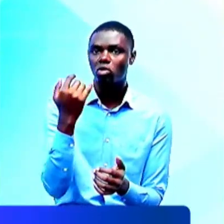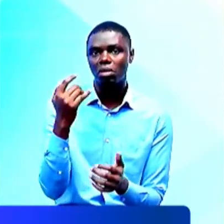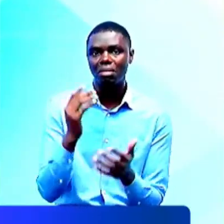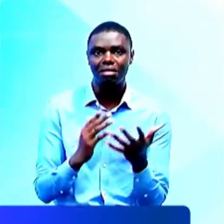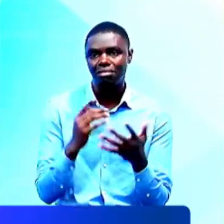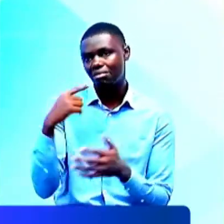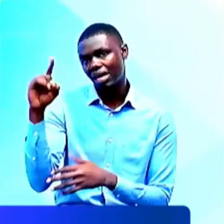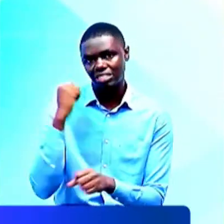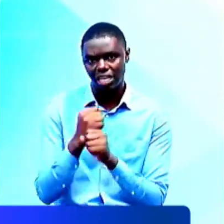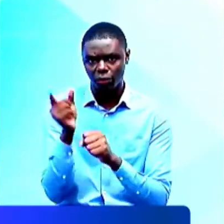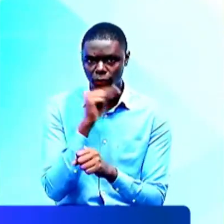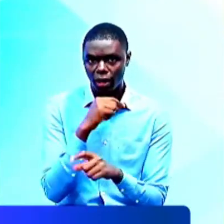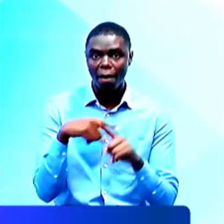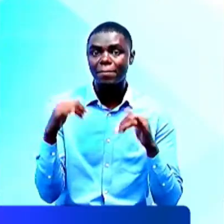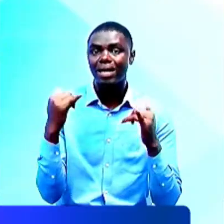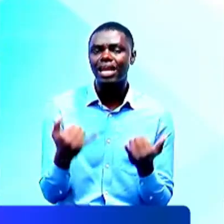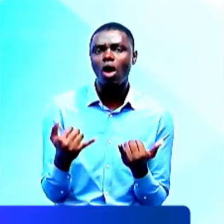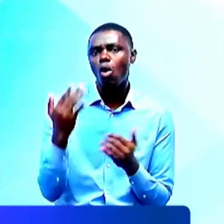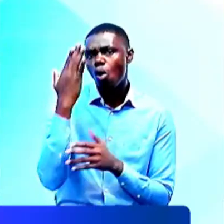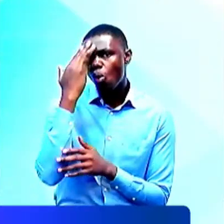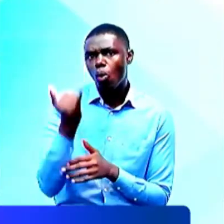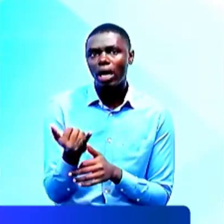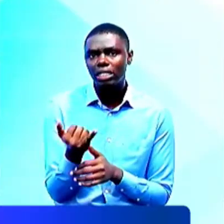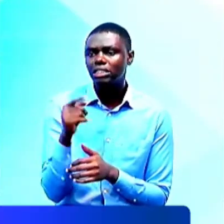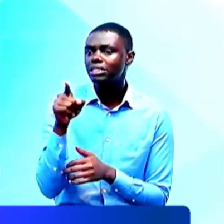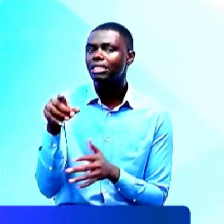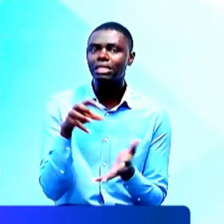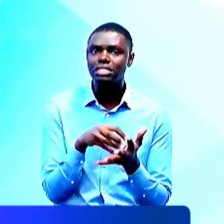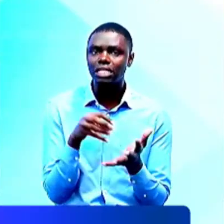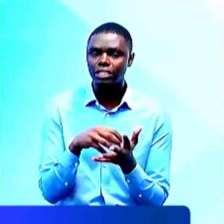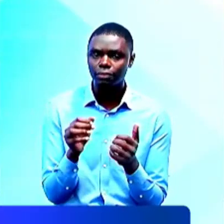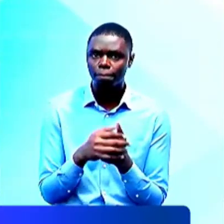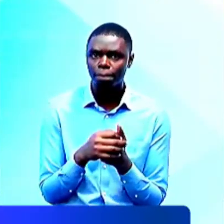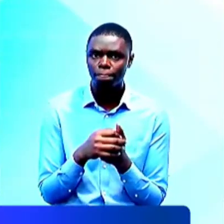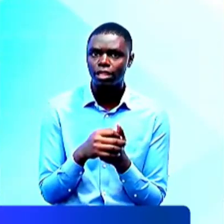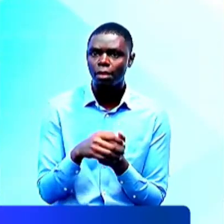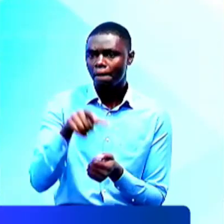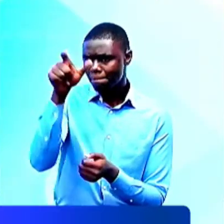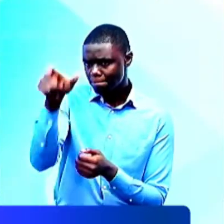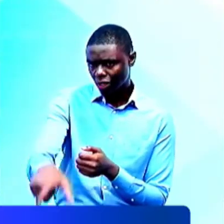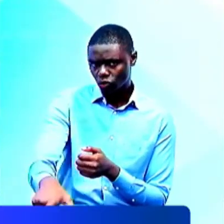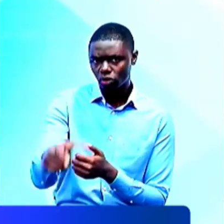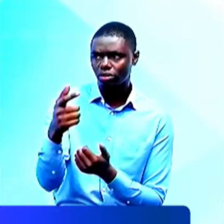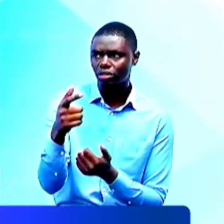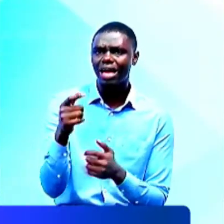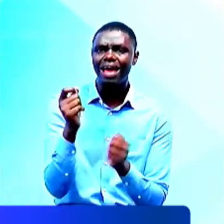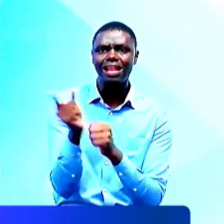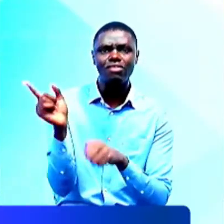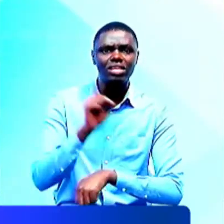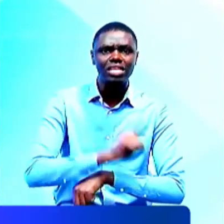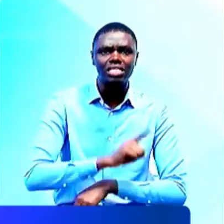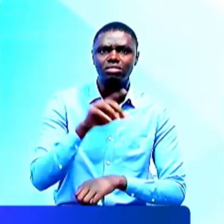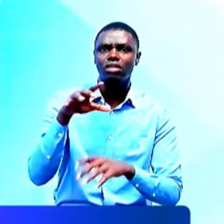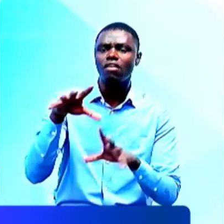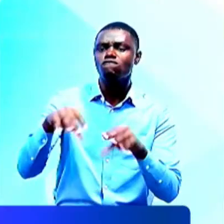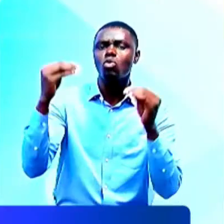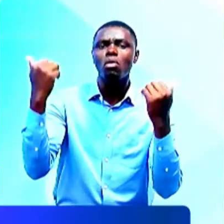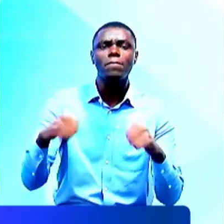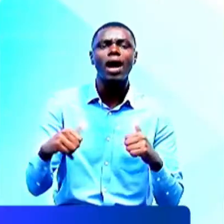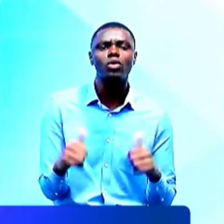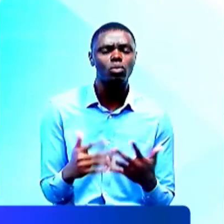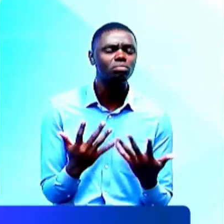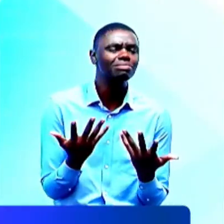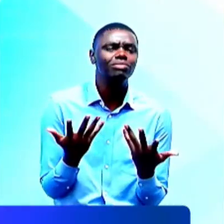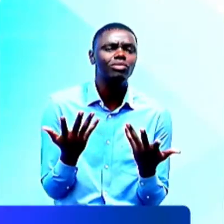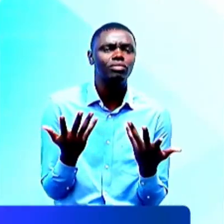have done. But now, why is it that in this case, this particular person, for 11 days, we don't know where